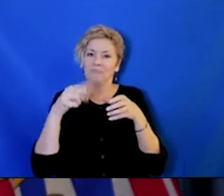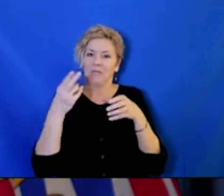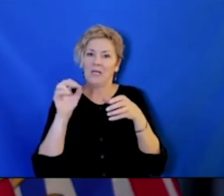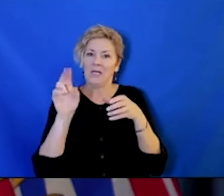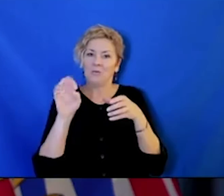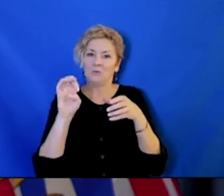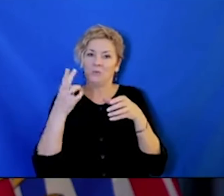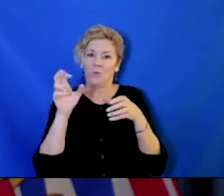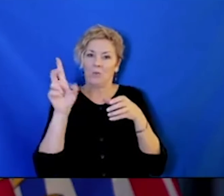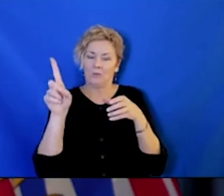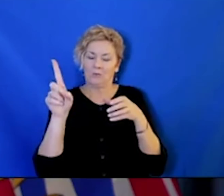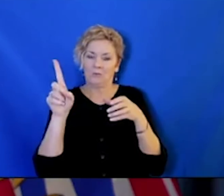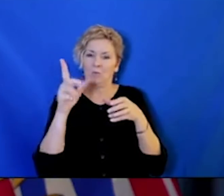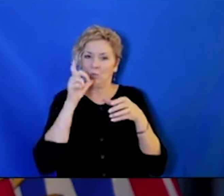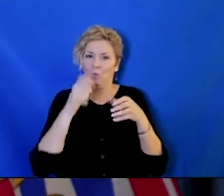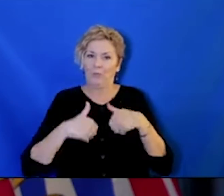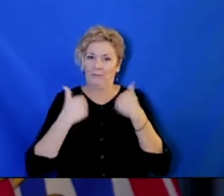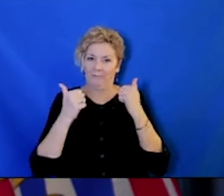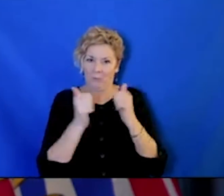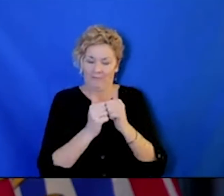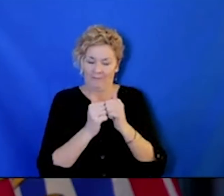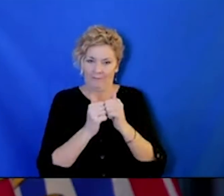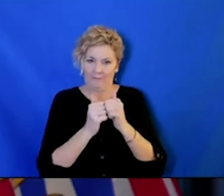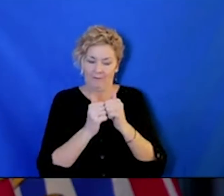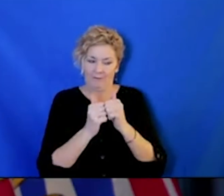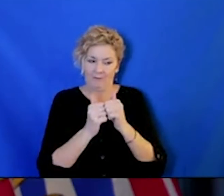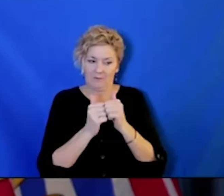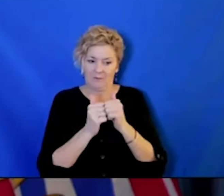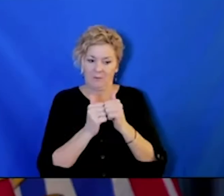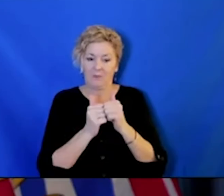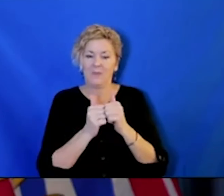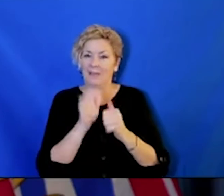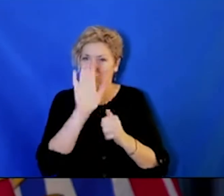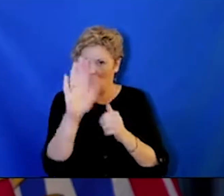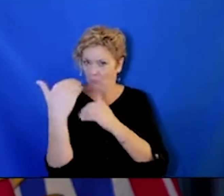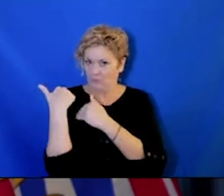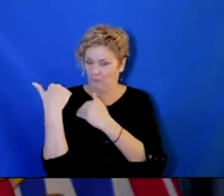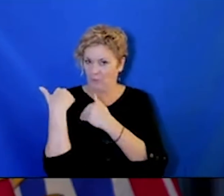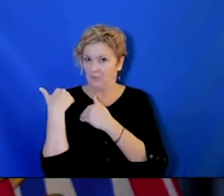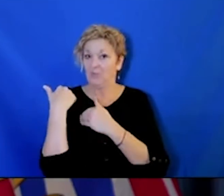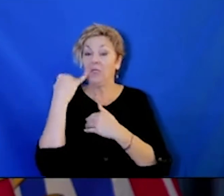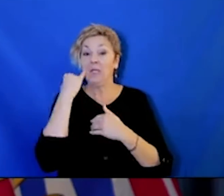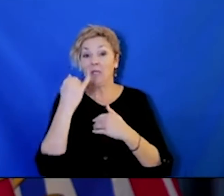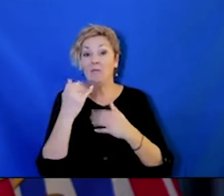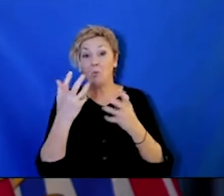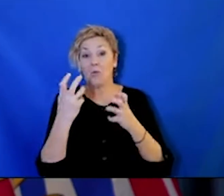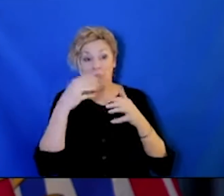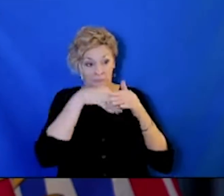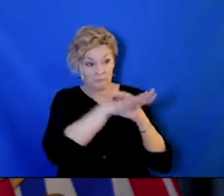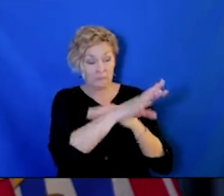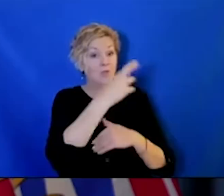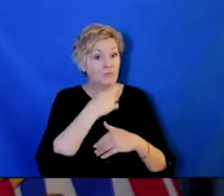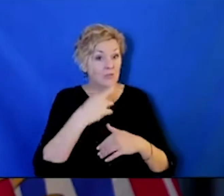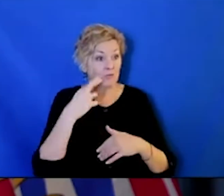now, we need to make sure that we're doing it with our group of people. It's not up to the restaurant to police this. It's up to us to